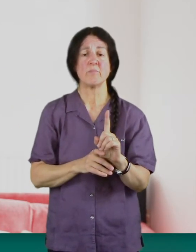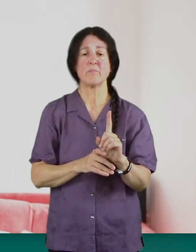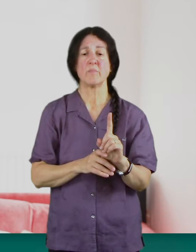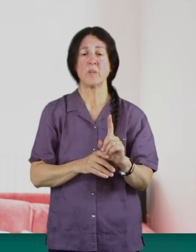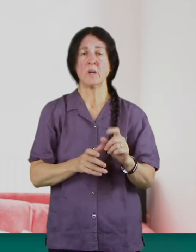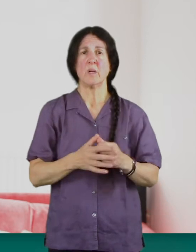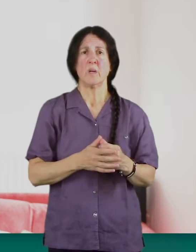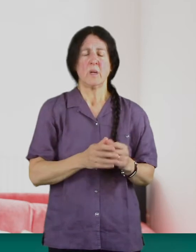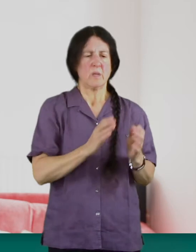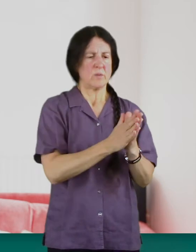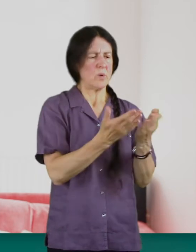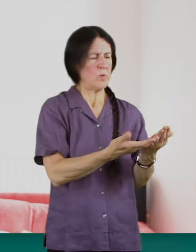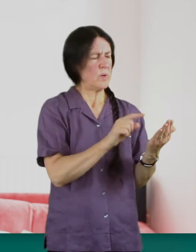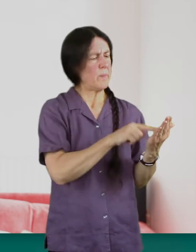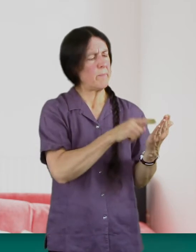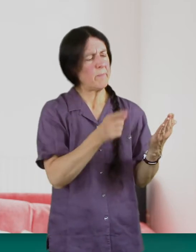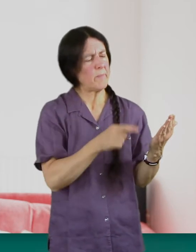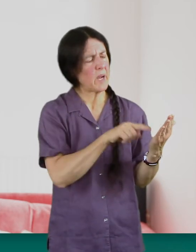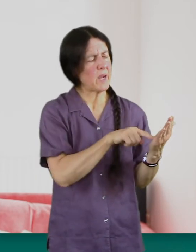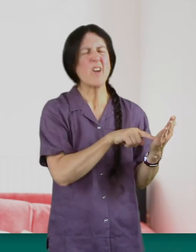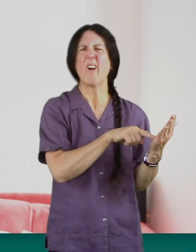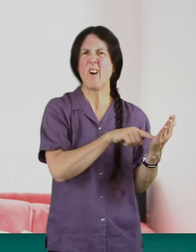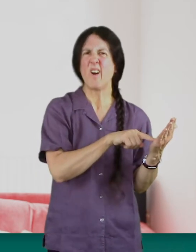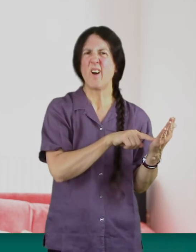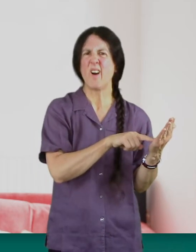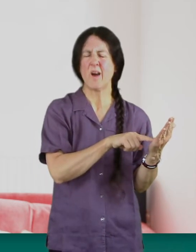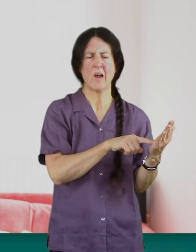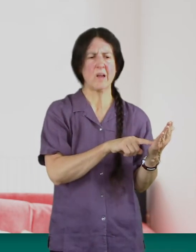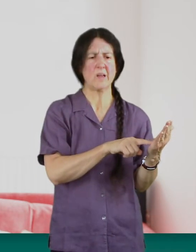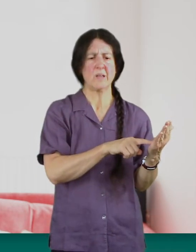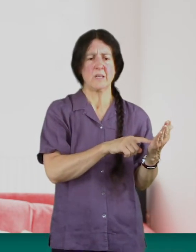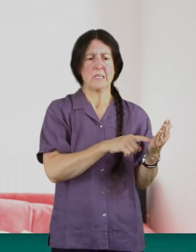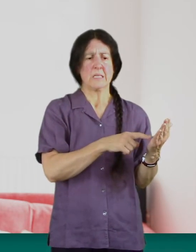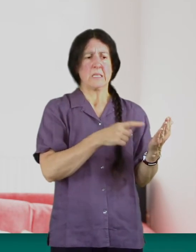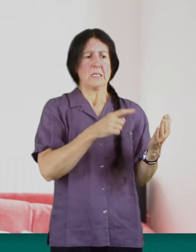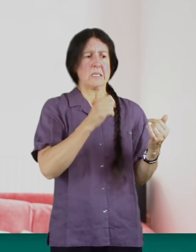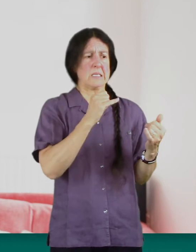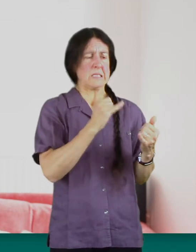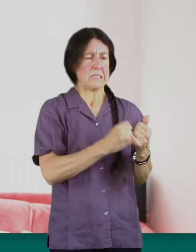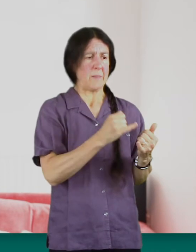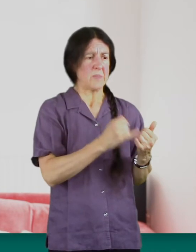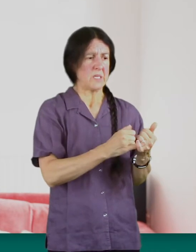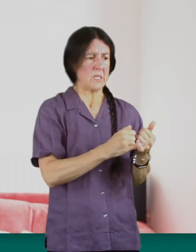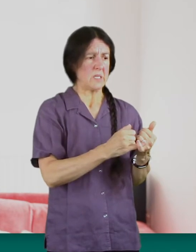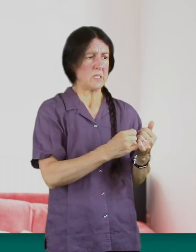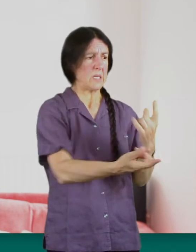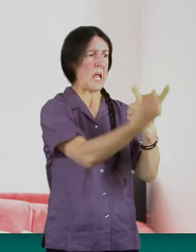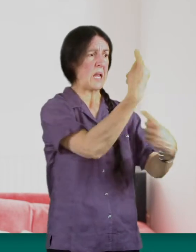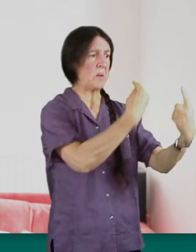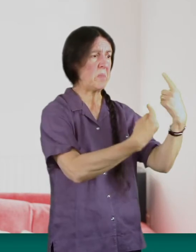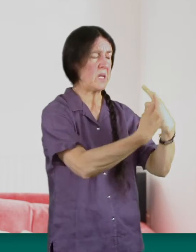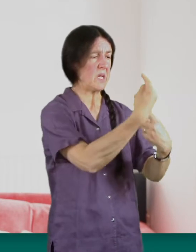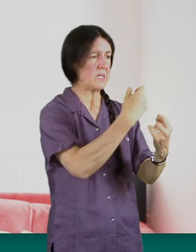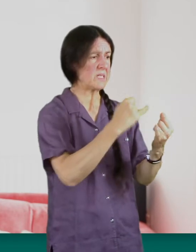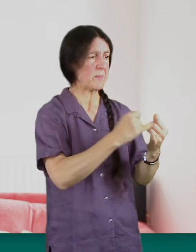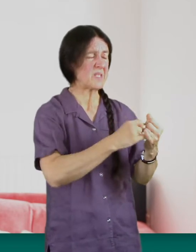of the 2 chapters leads to 1,000 people being killed at Samson's hand. He has gone